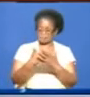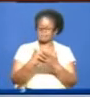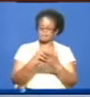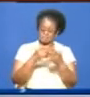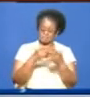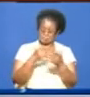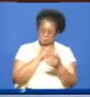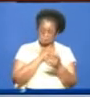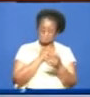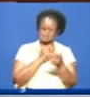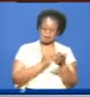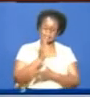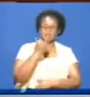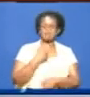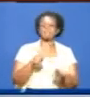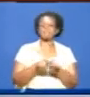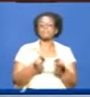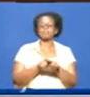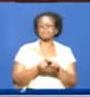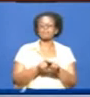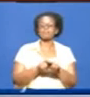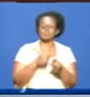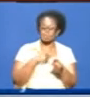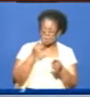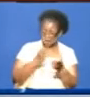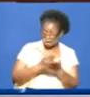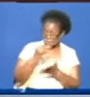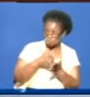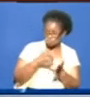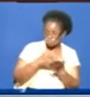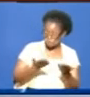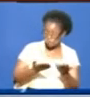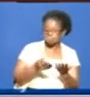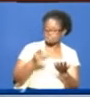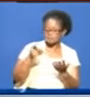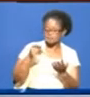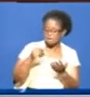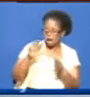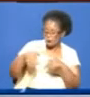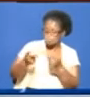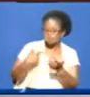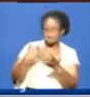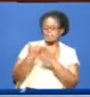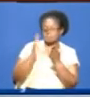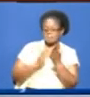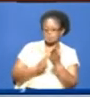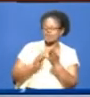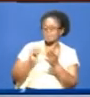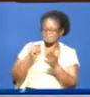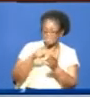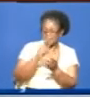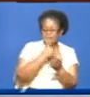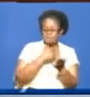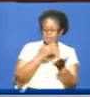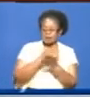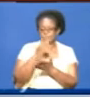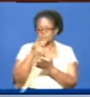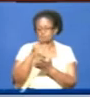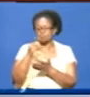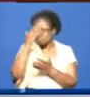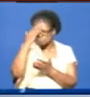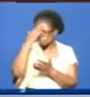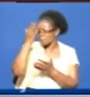actually include the manner in which you arrest them, the right to be informed why they are being arrested, to be transported into safe custody in a humane